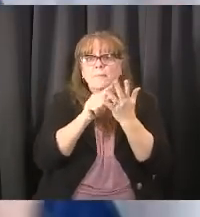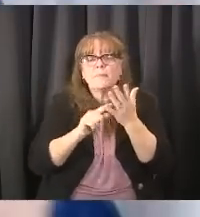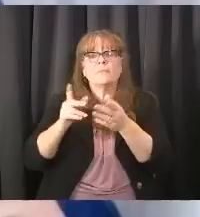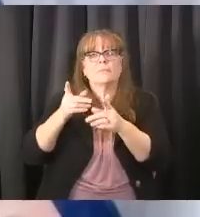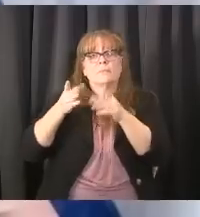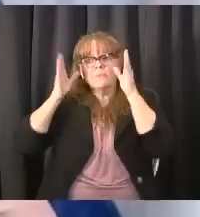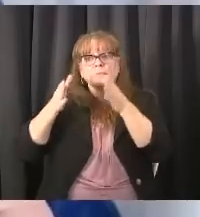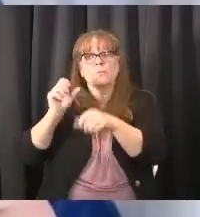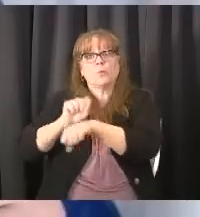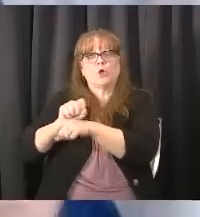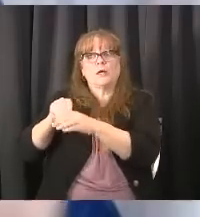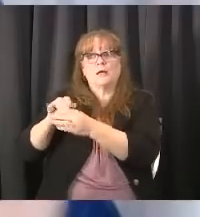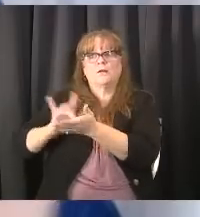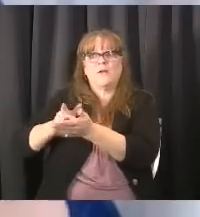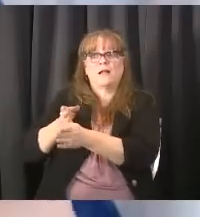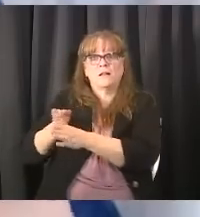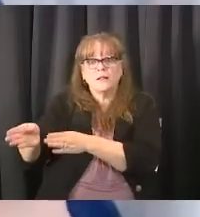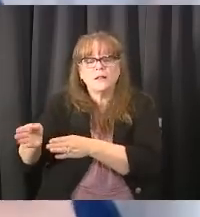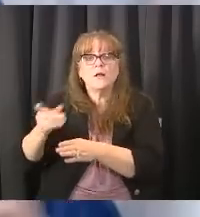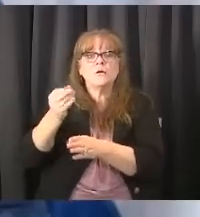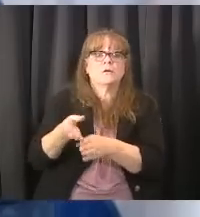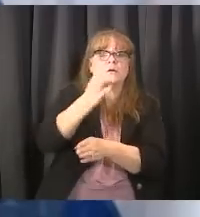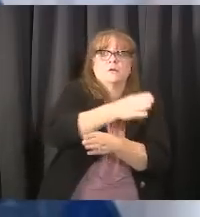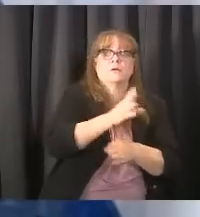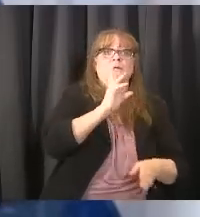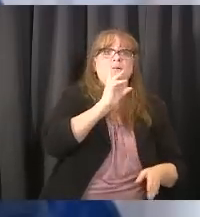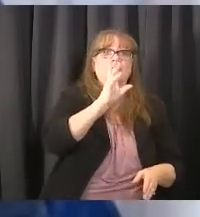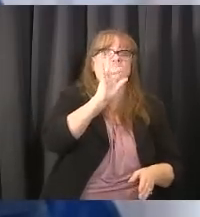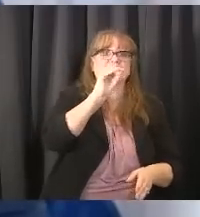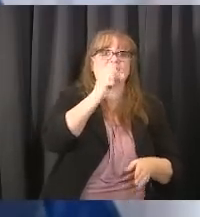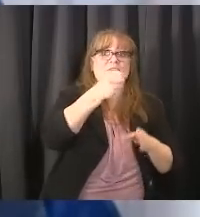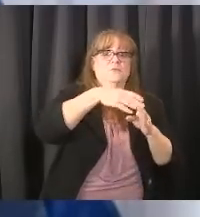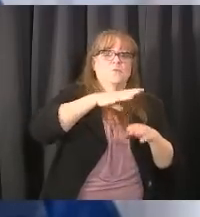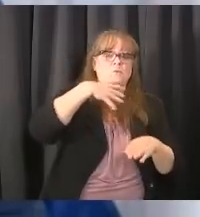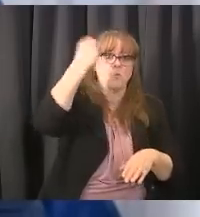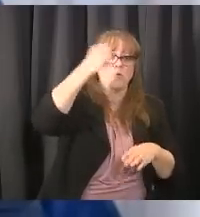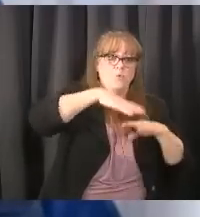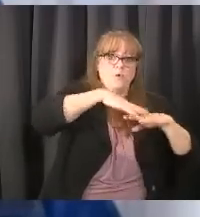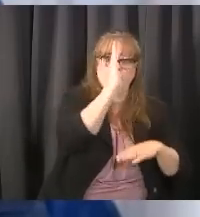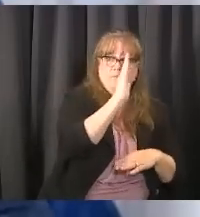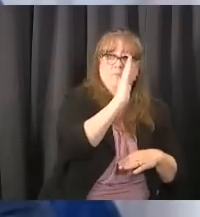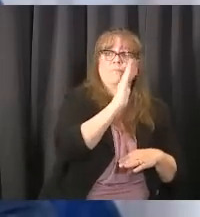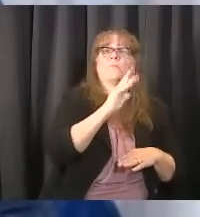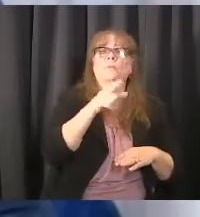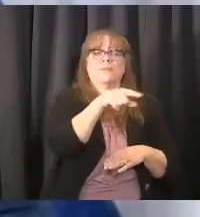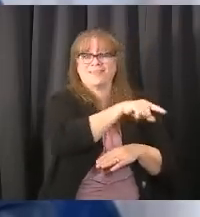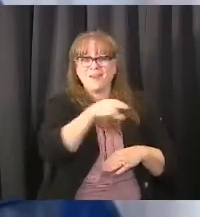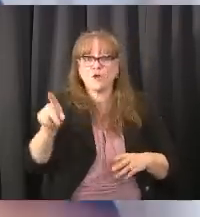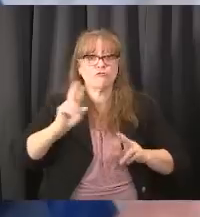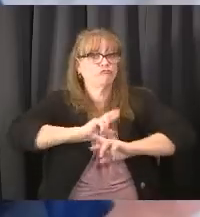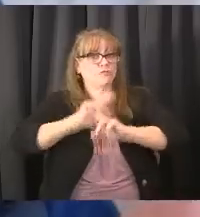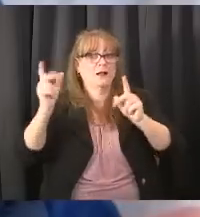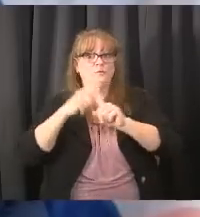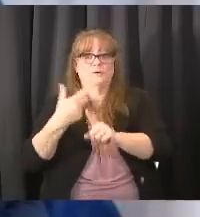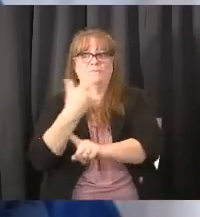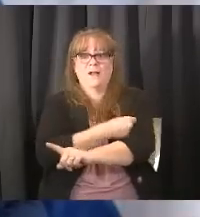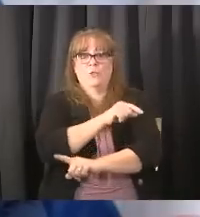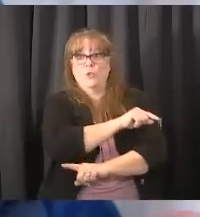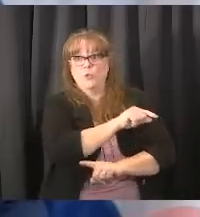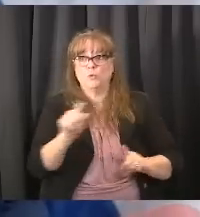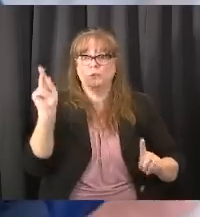current categorization for vaccination. With that level, number of people, there should not be any